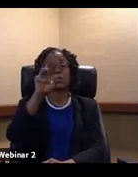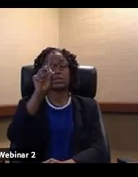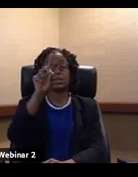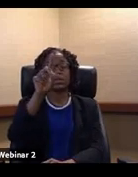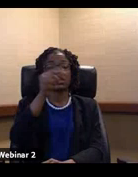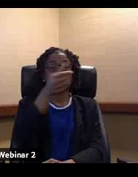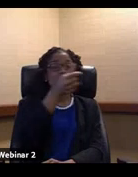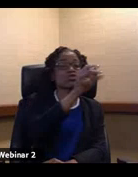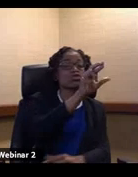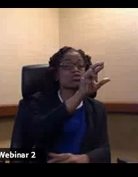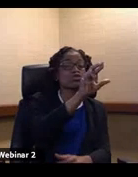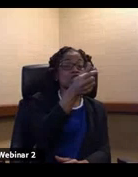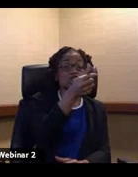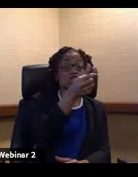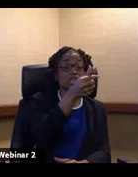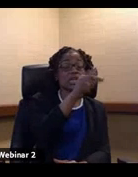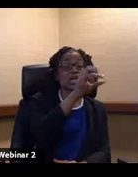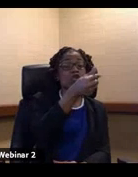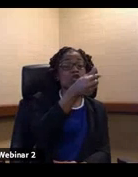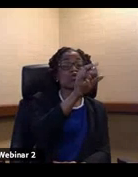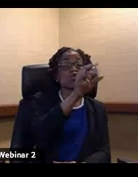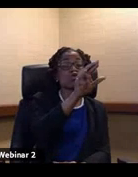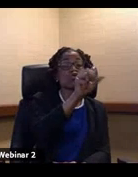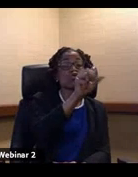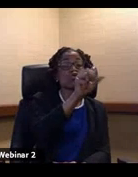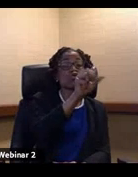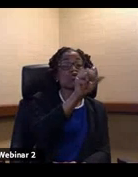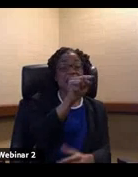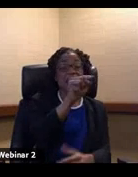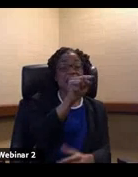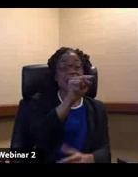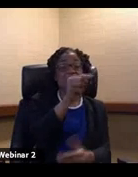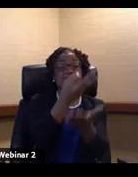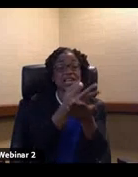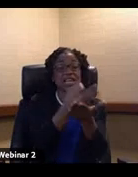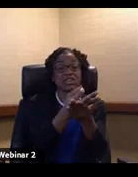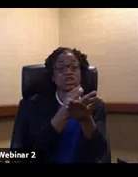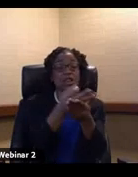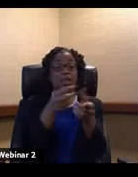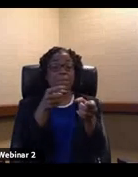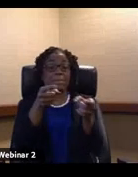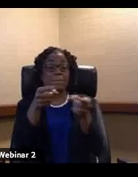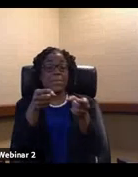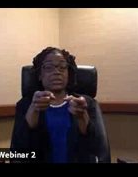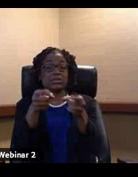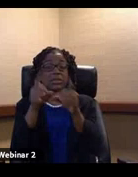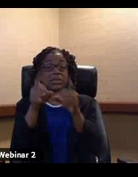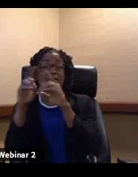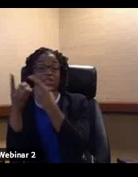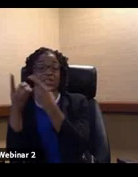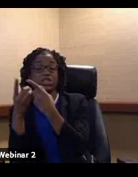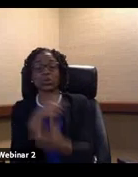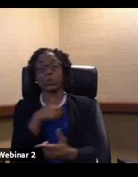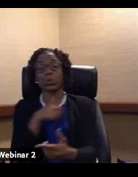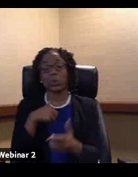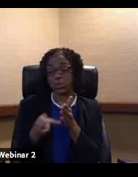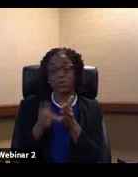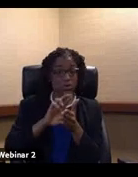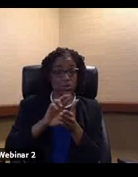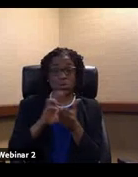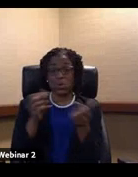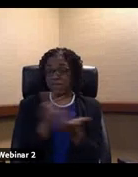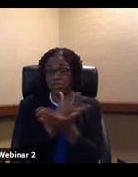grant financial management division. We handle basically the financial side of everything in regards to the OVW grants. So